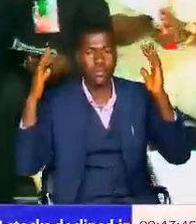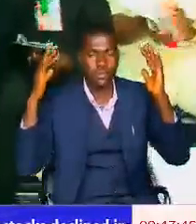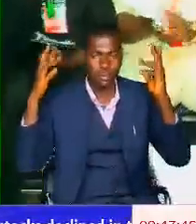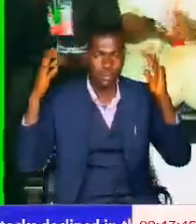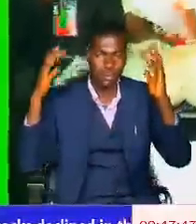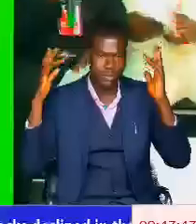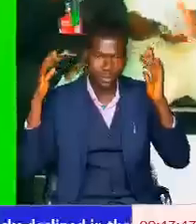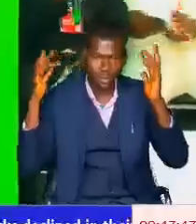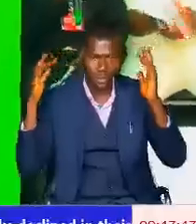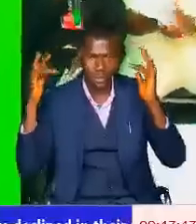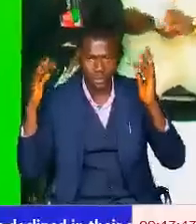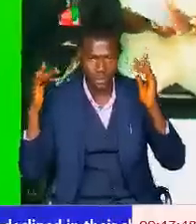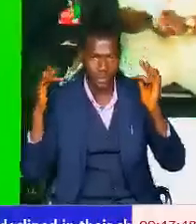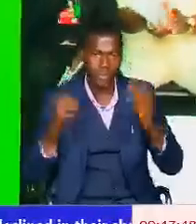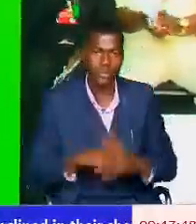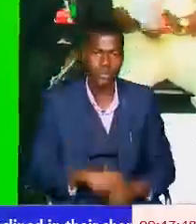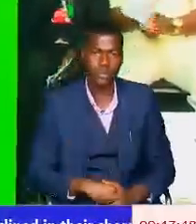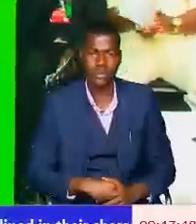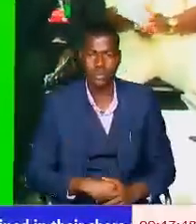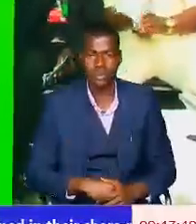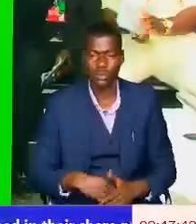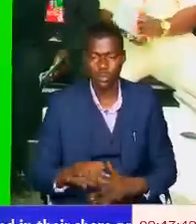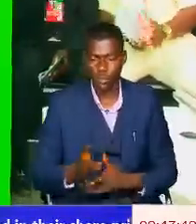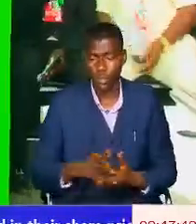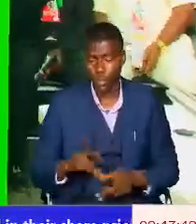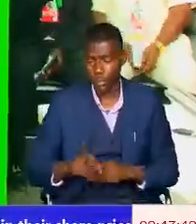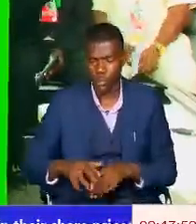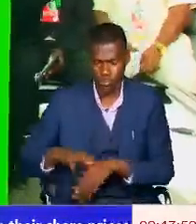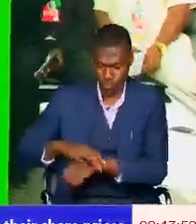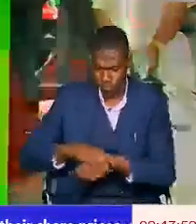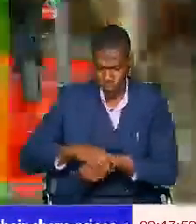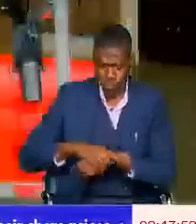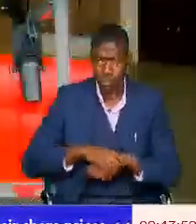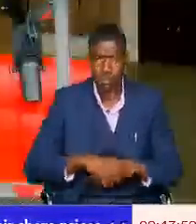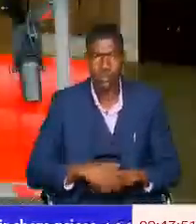invited. You get some na drag, she they drag them. No.